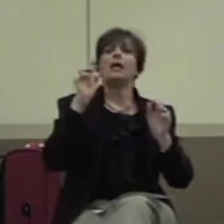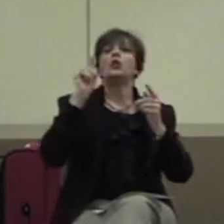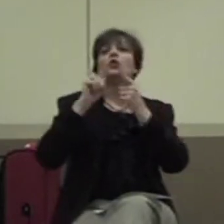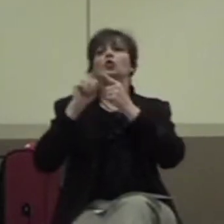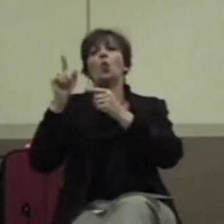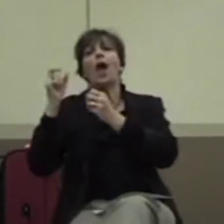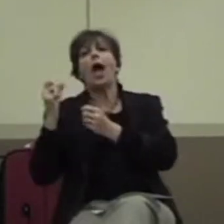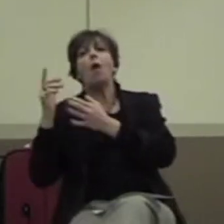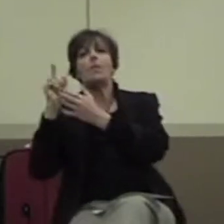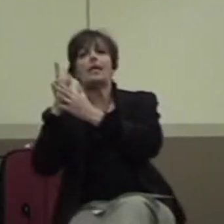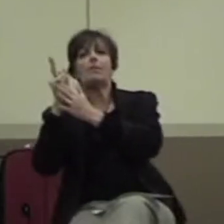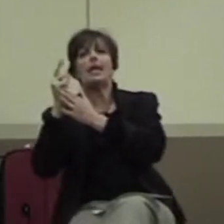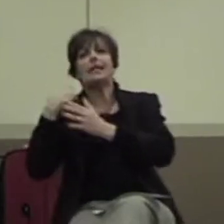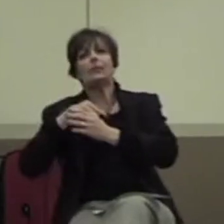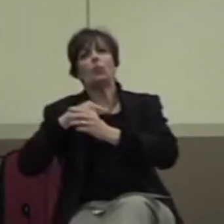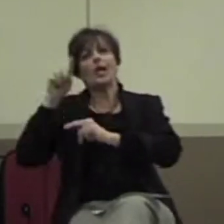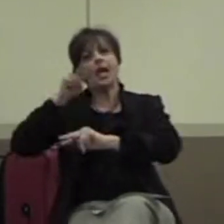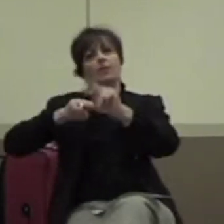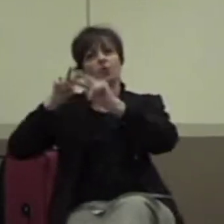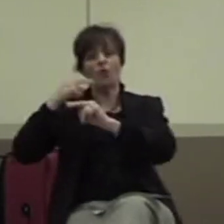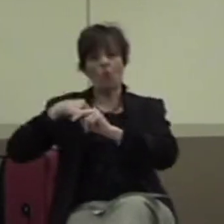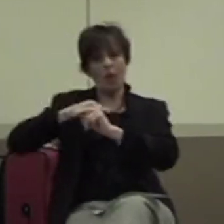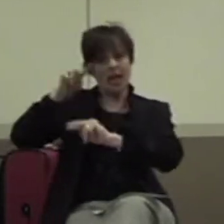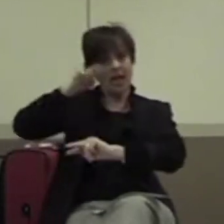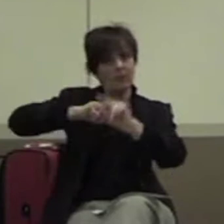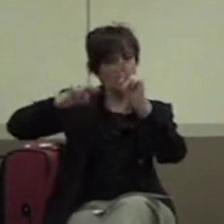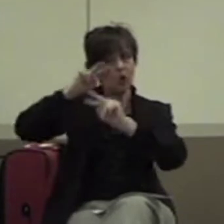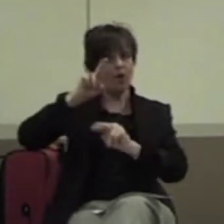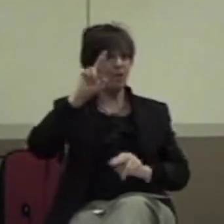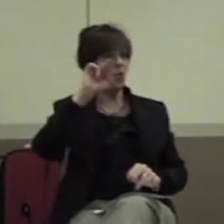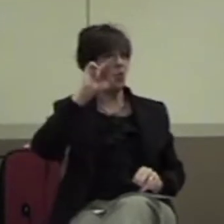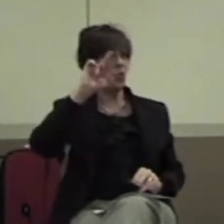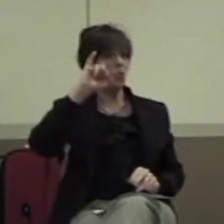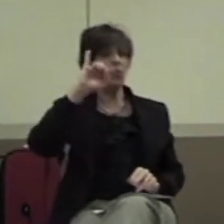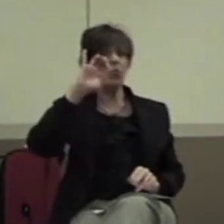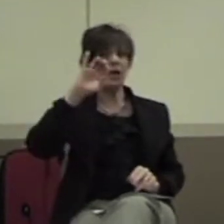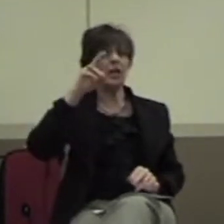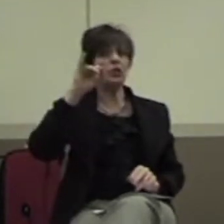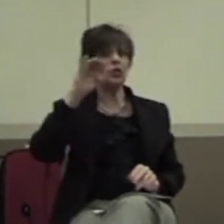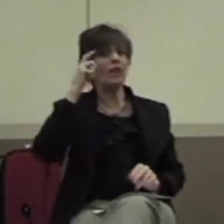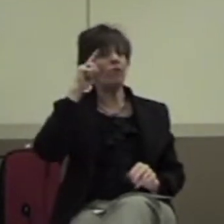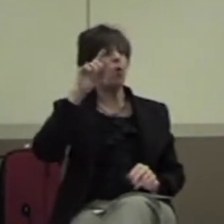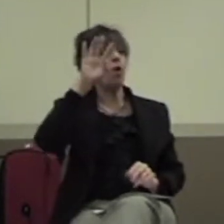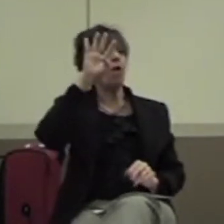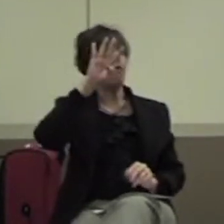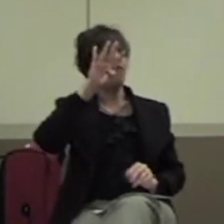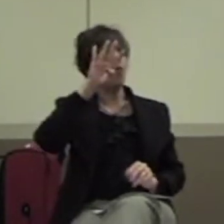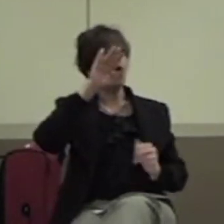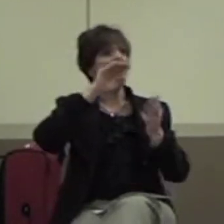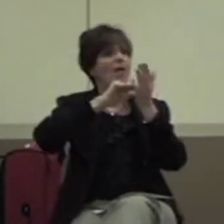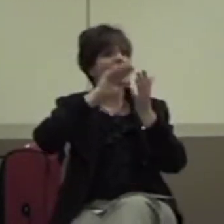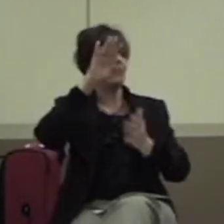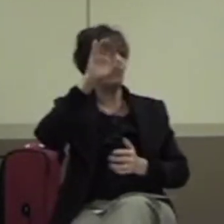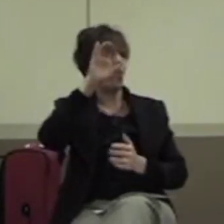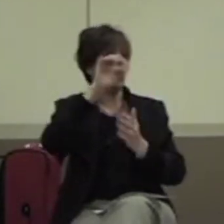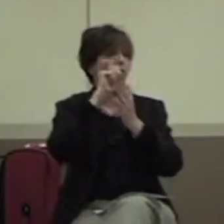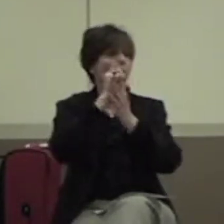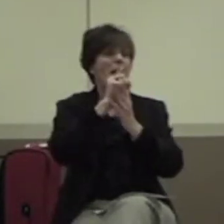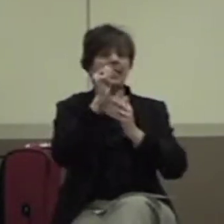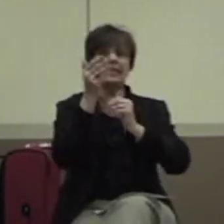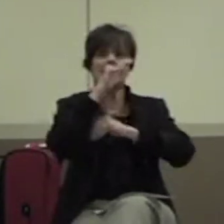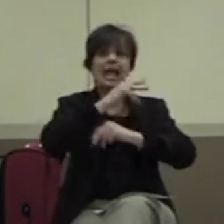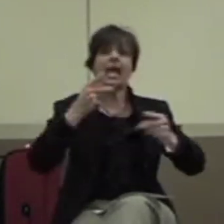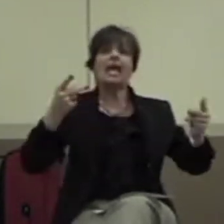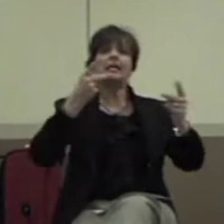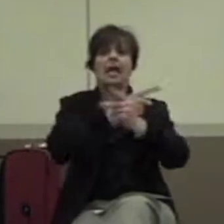observed them. So we observed them we observed Richie for 4,400 minutes, 440 minutes a